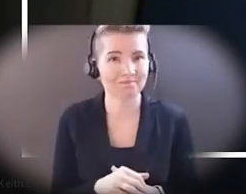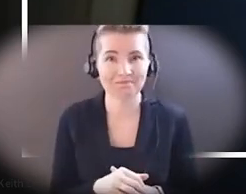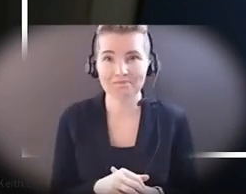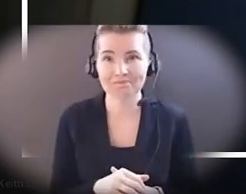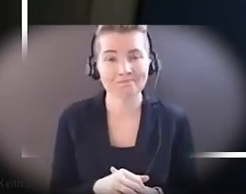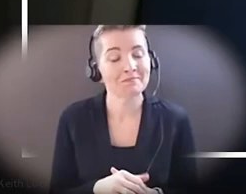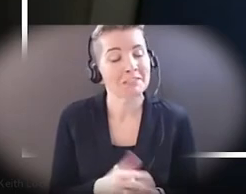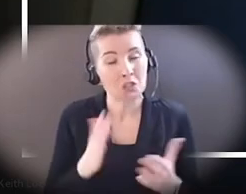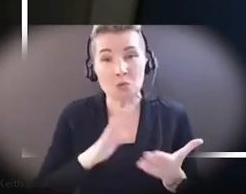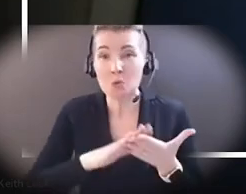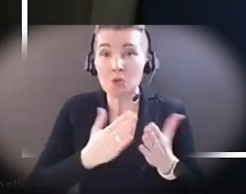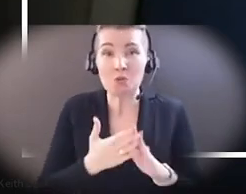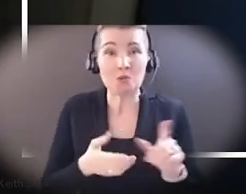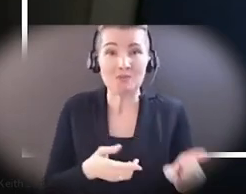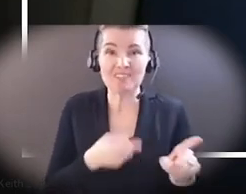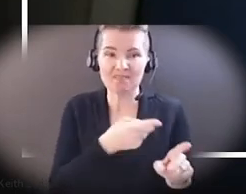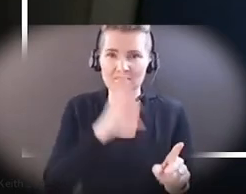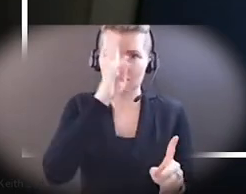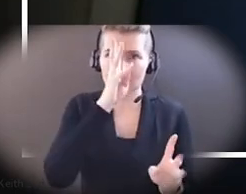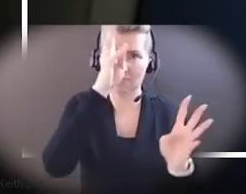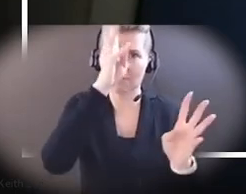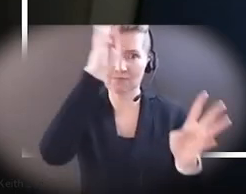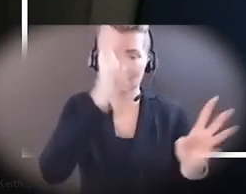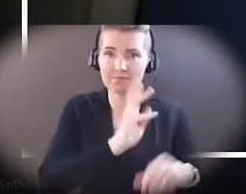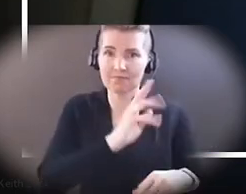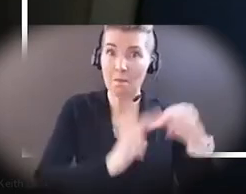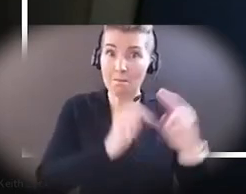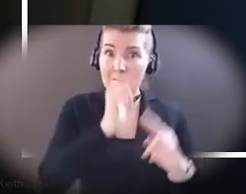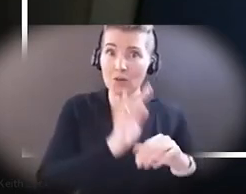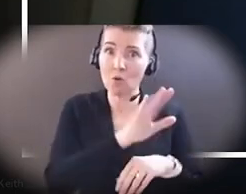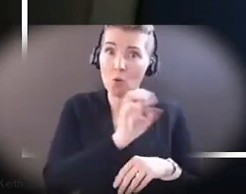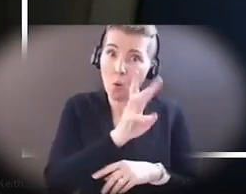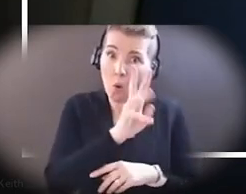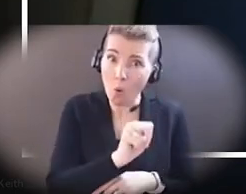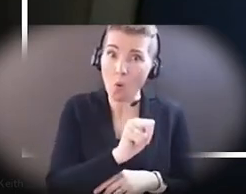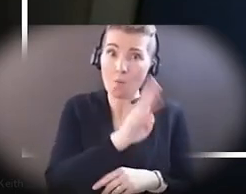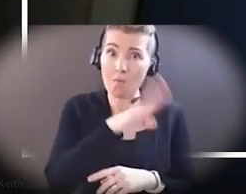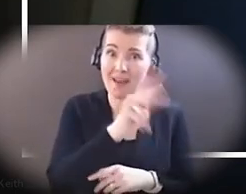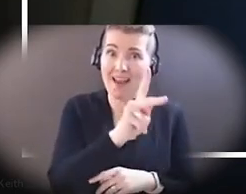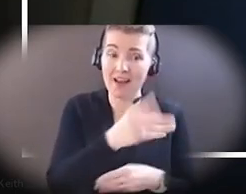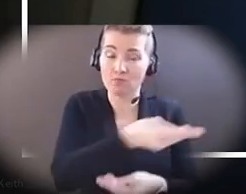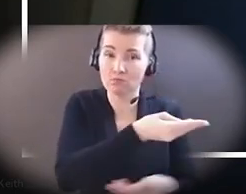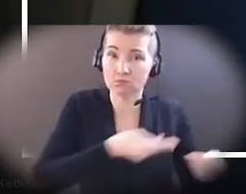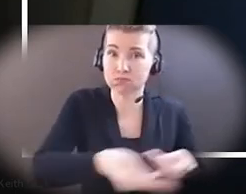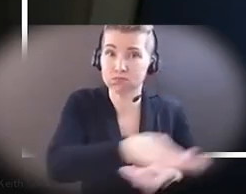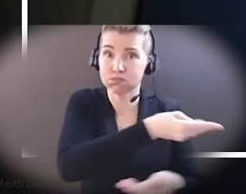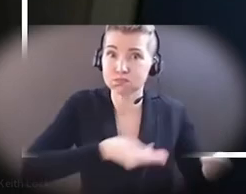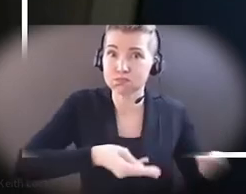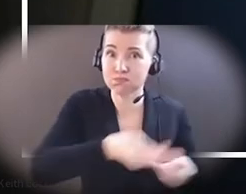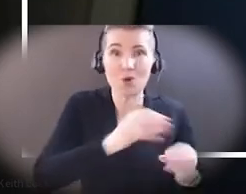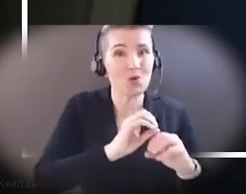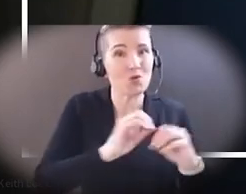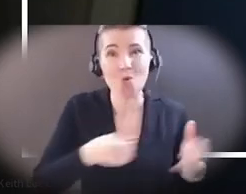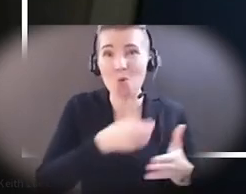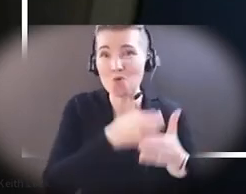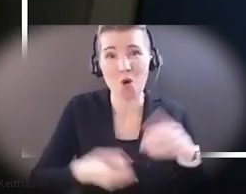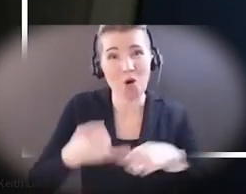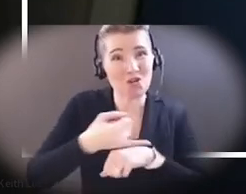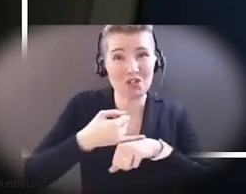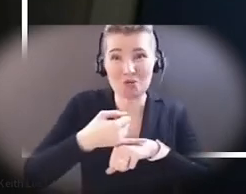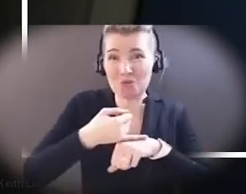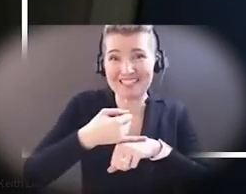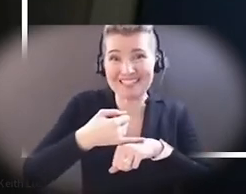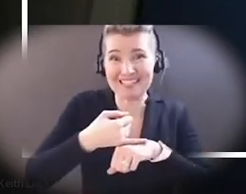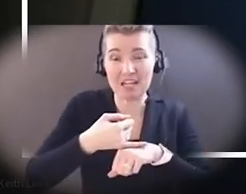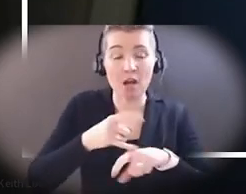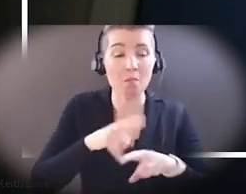had to make their own banks. So they would have this system of lending money, and they didn't charge interest. And you had to, if you didn't pay it